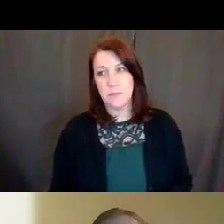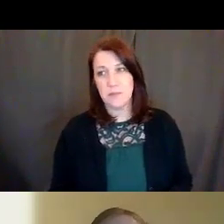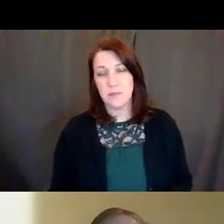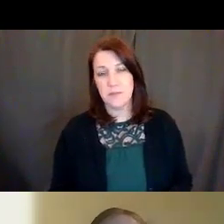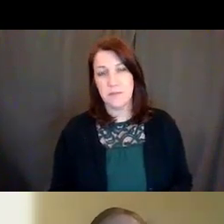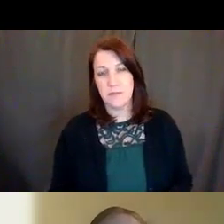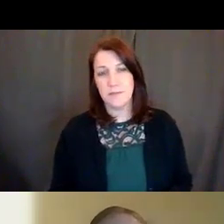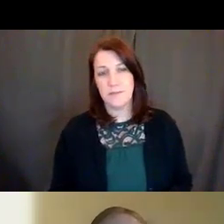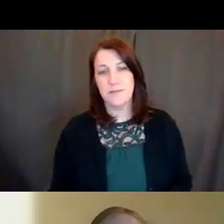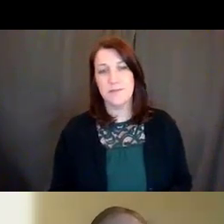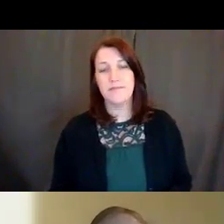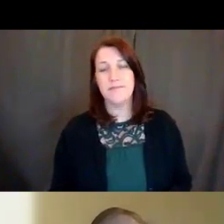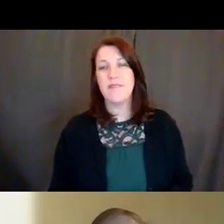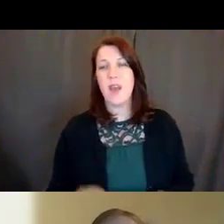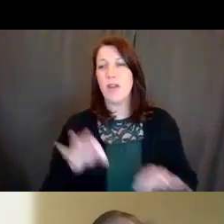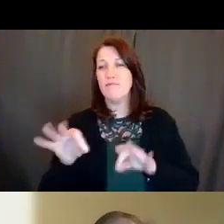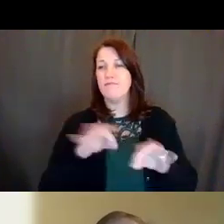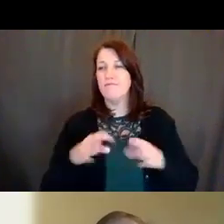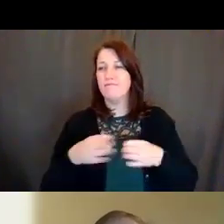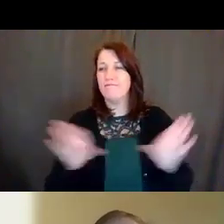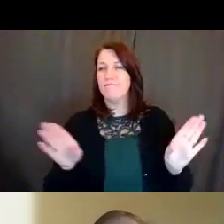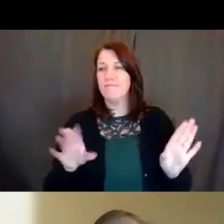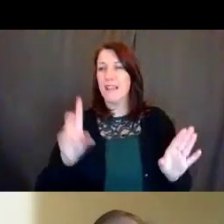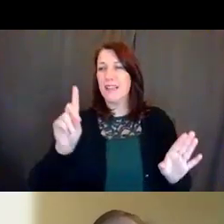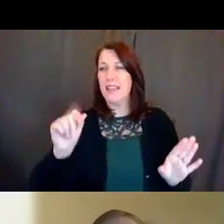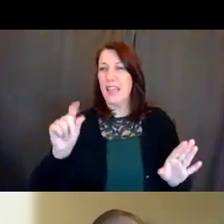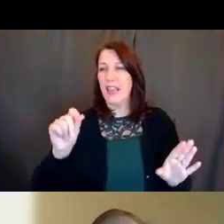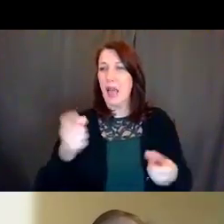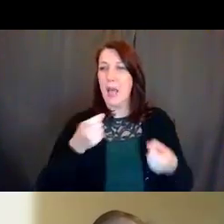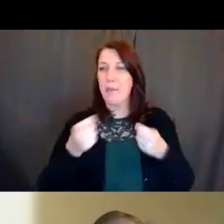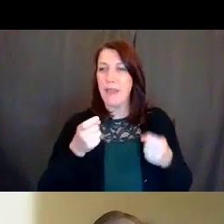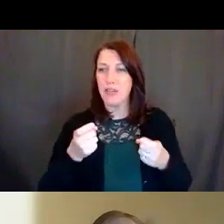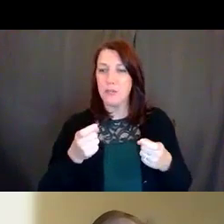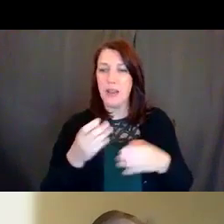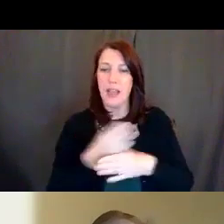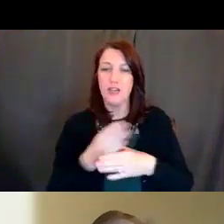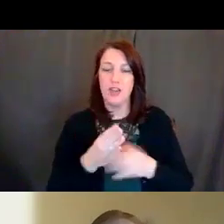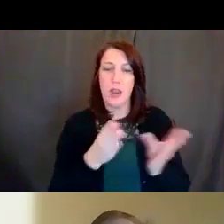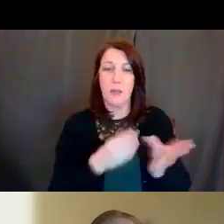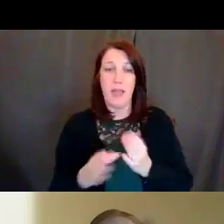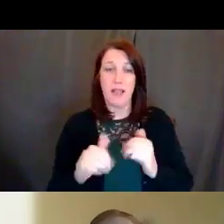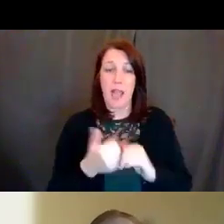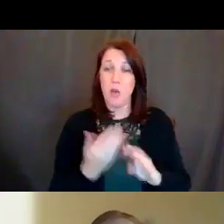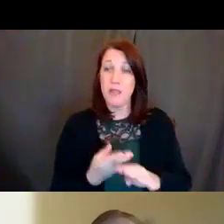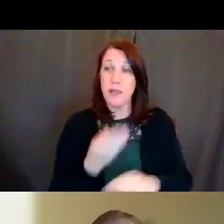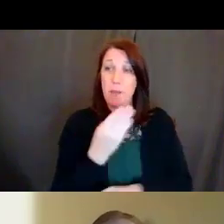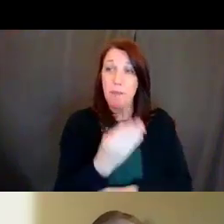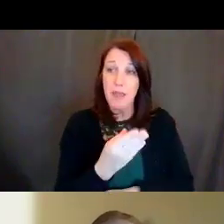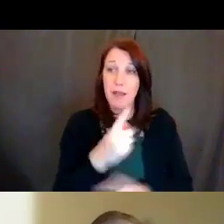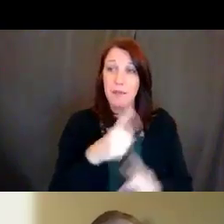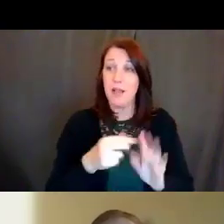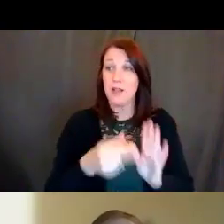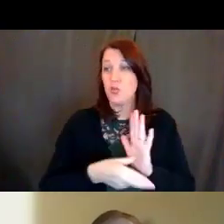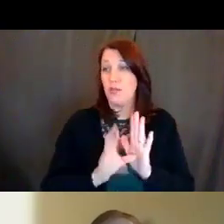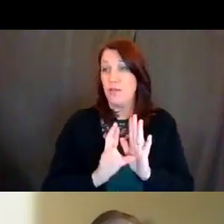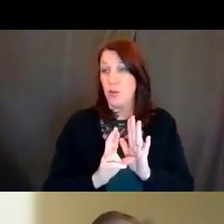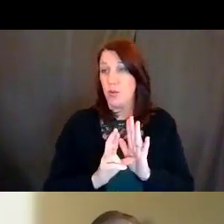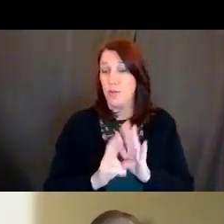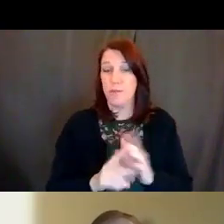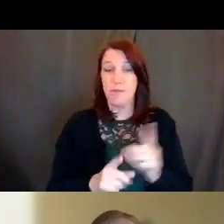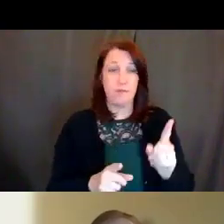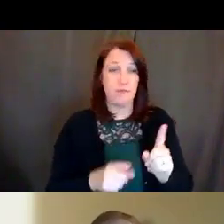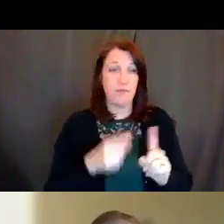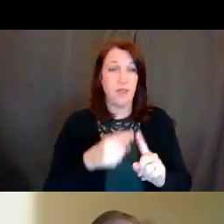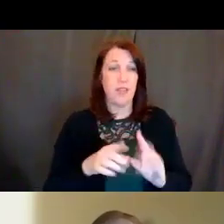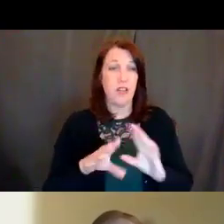Now I want to give an overview of how data management and sharing plans will be submitted and reviewed. The details described here apply to